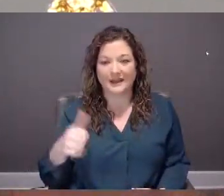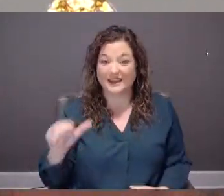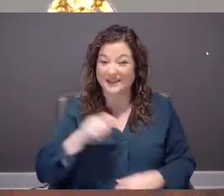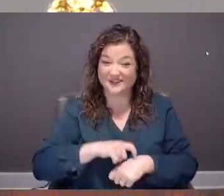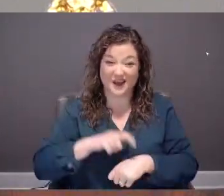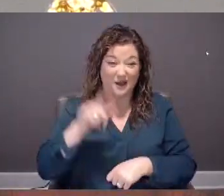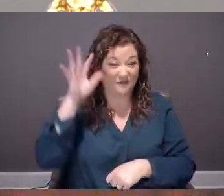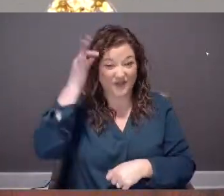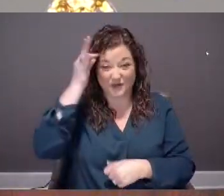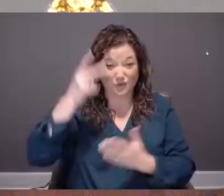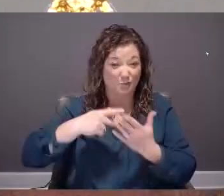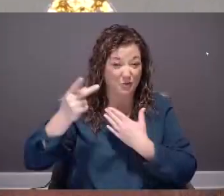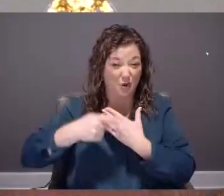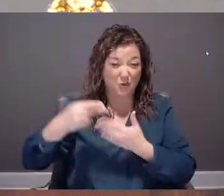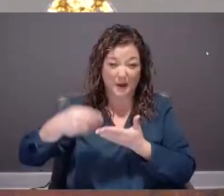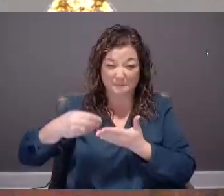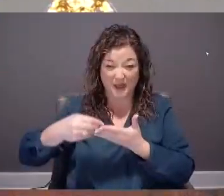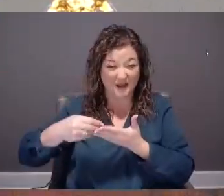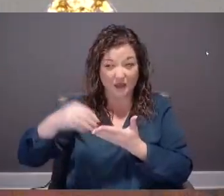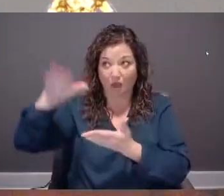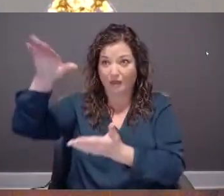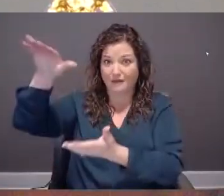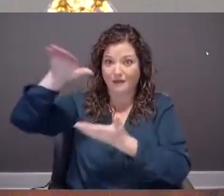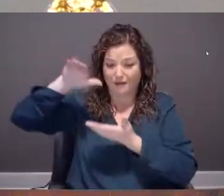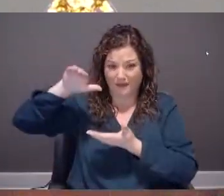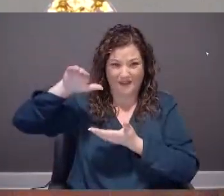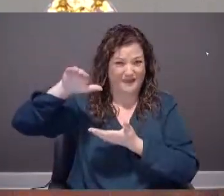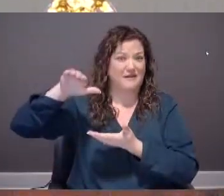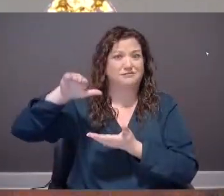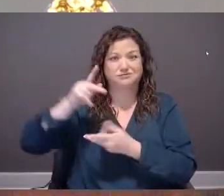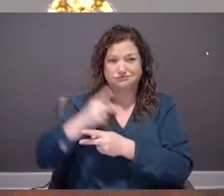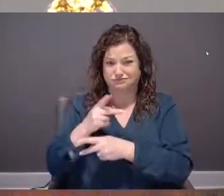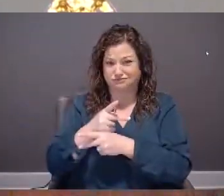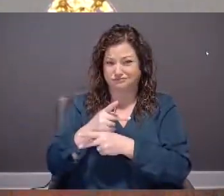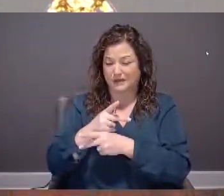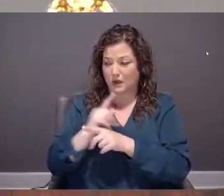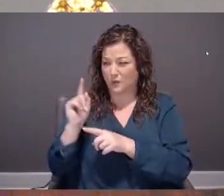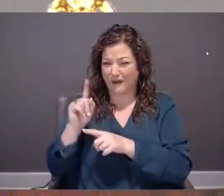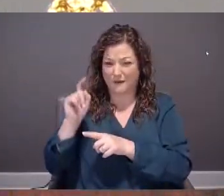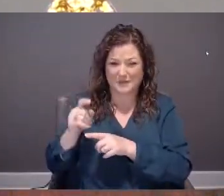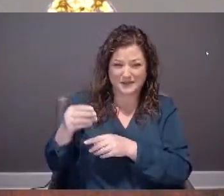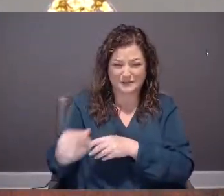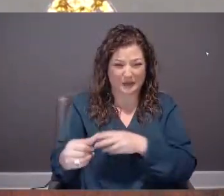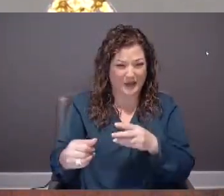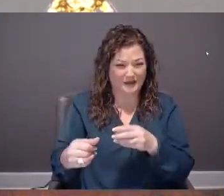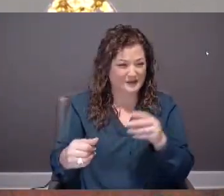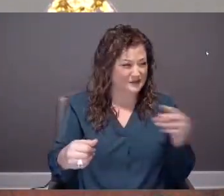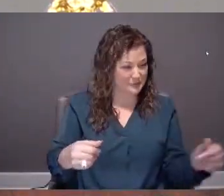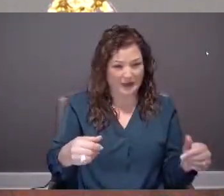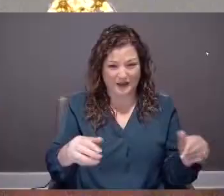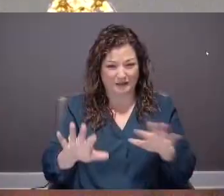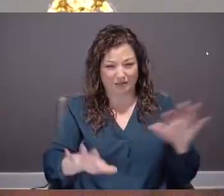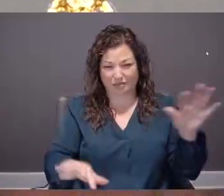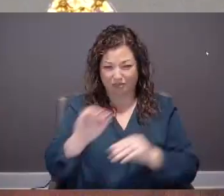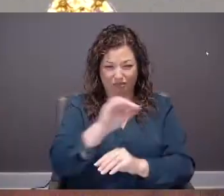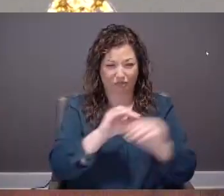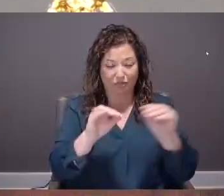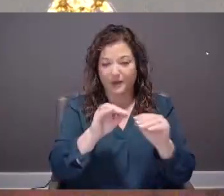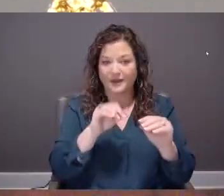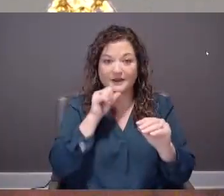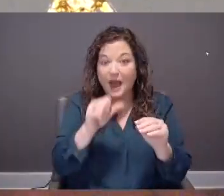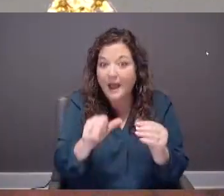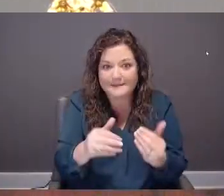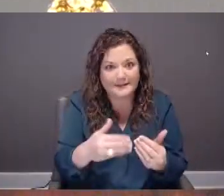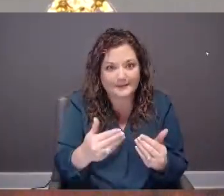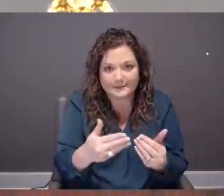money, it's like you got to figure out the hooks in it and where you have to spend it, and it's not easy. It's not just you read it, and that's very clear